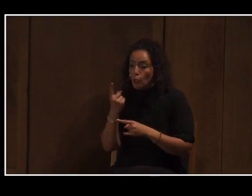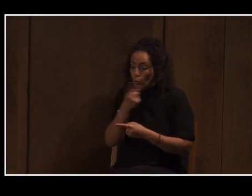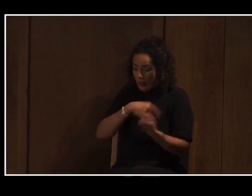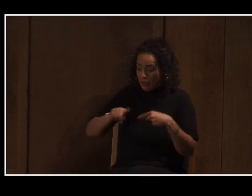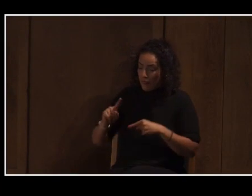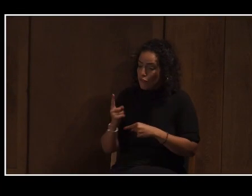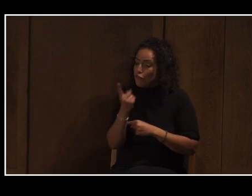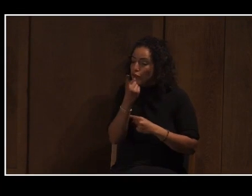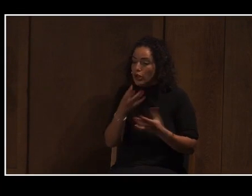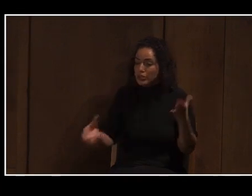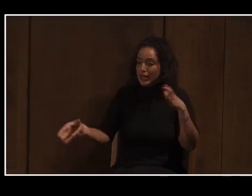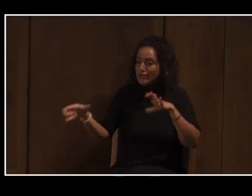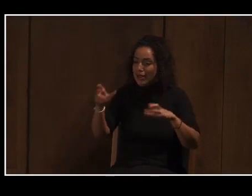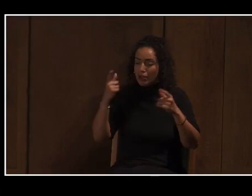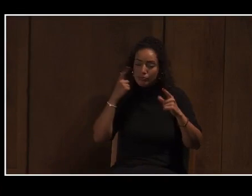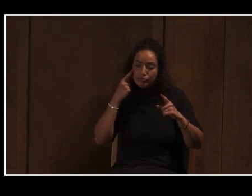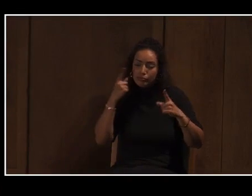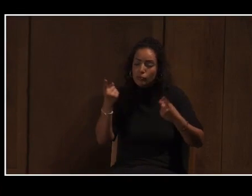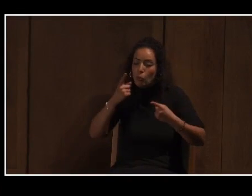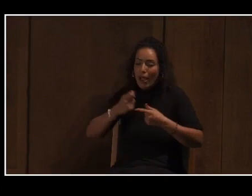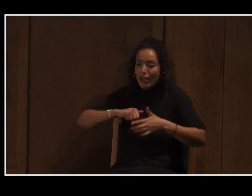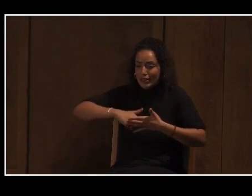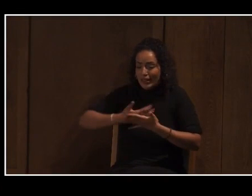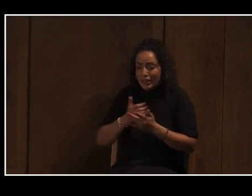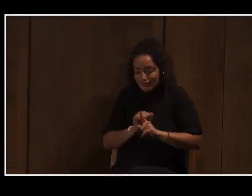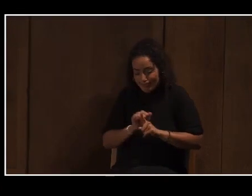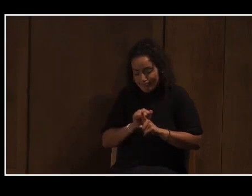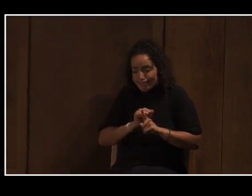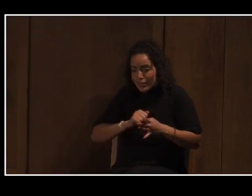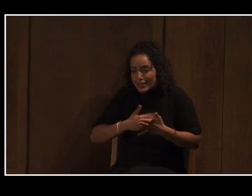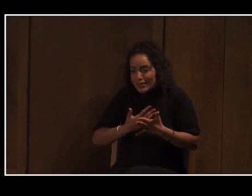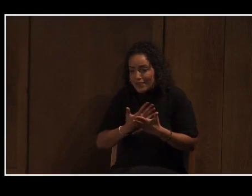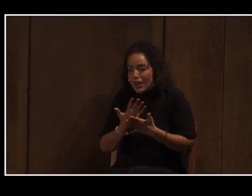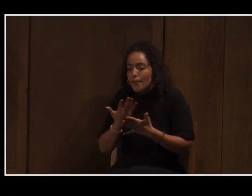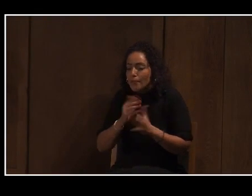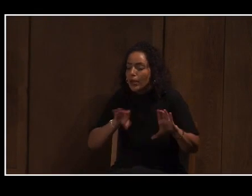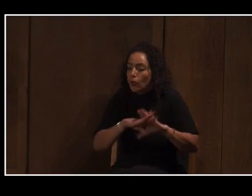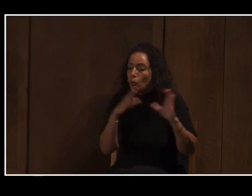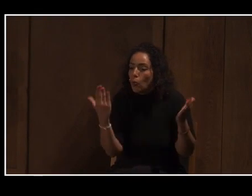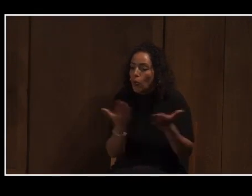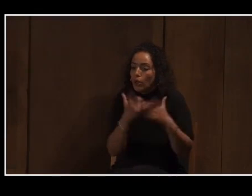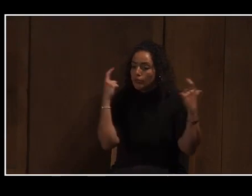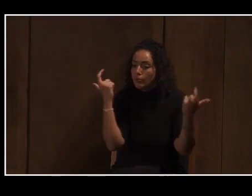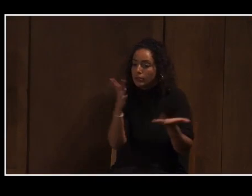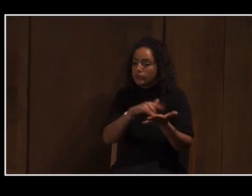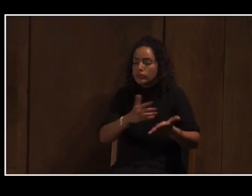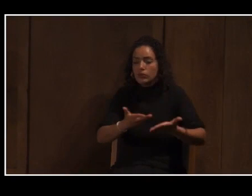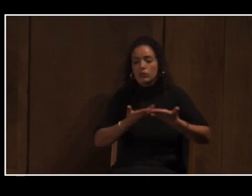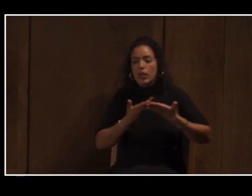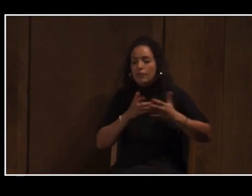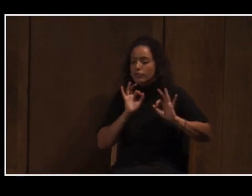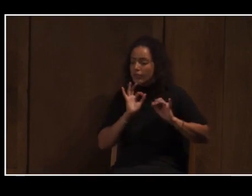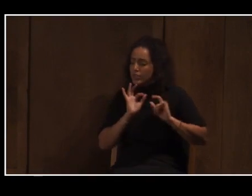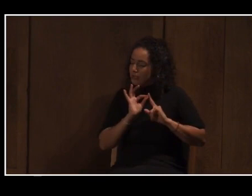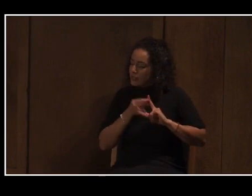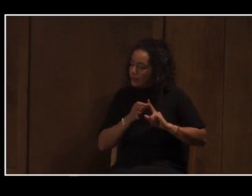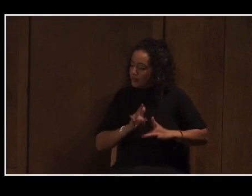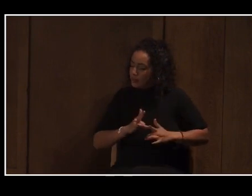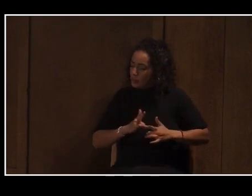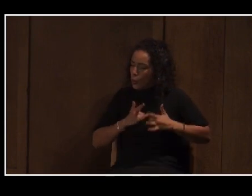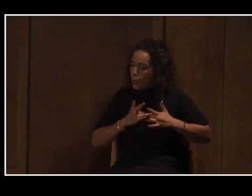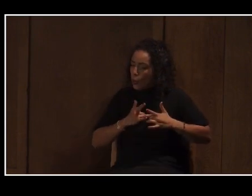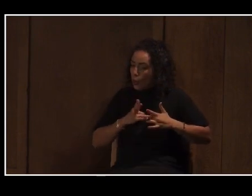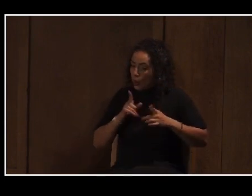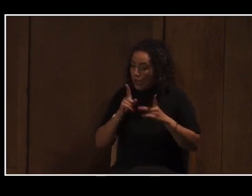and in a megalopolis, Mexico City, which I call home, gave us a very particular taste. So for those of you who have not been